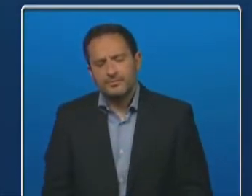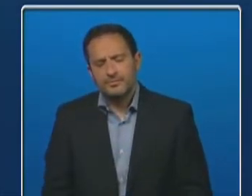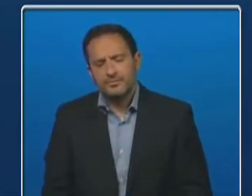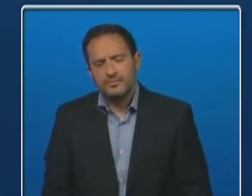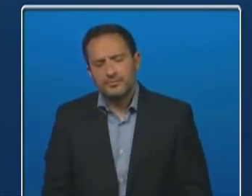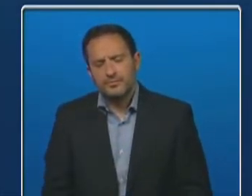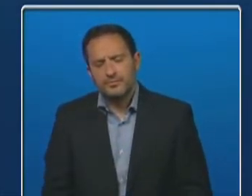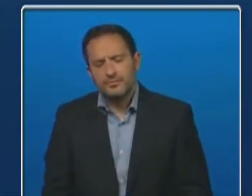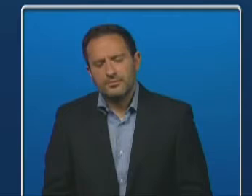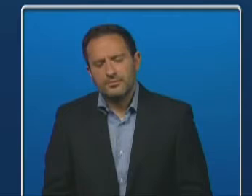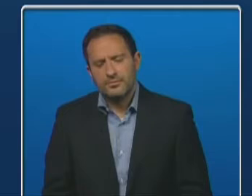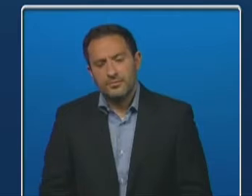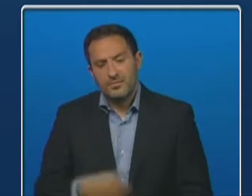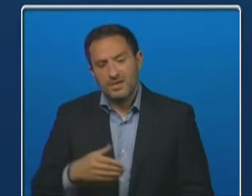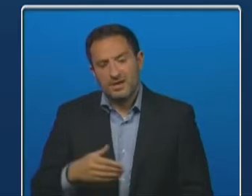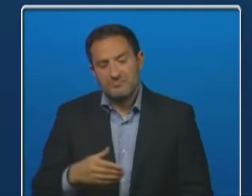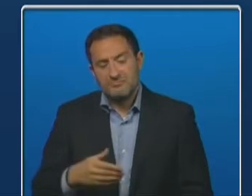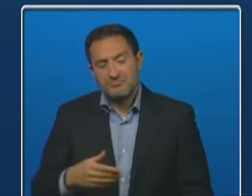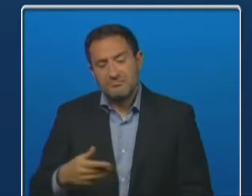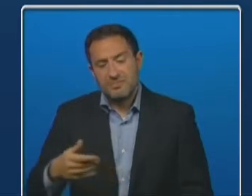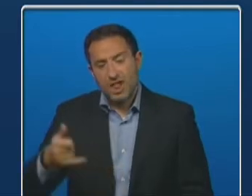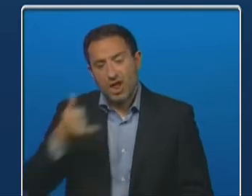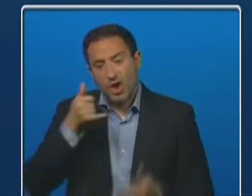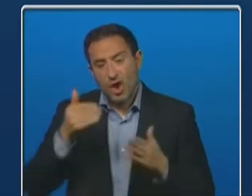Operator, do we have our next caller?